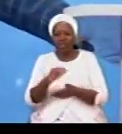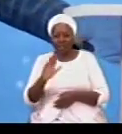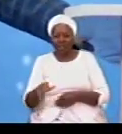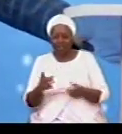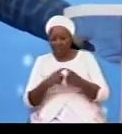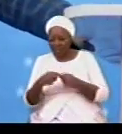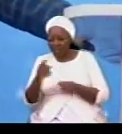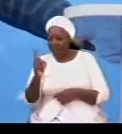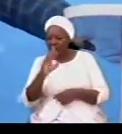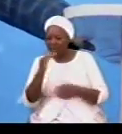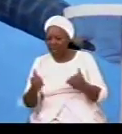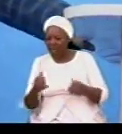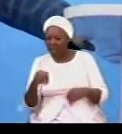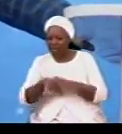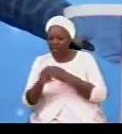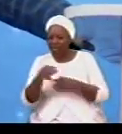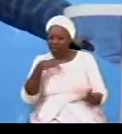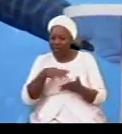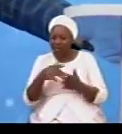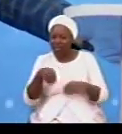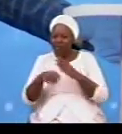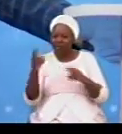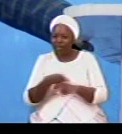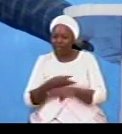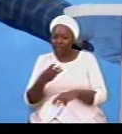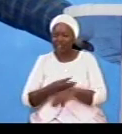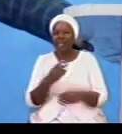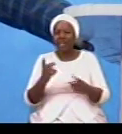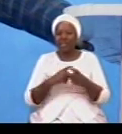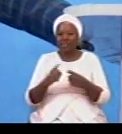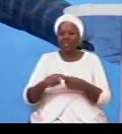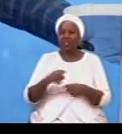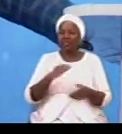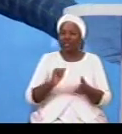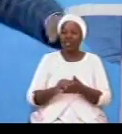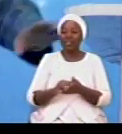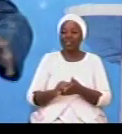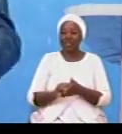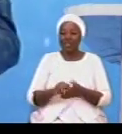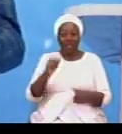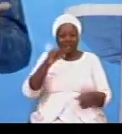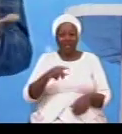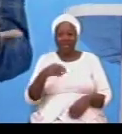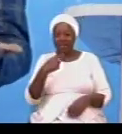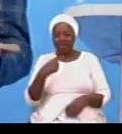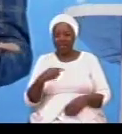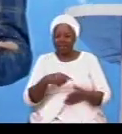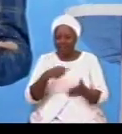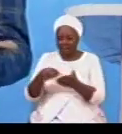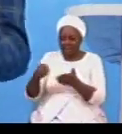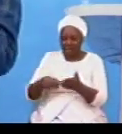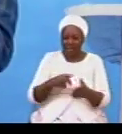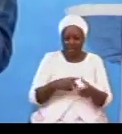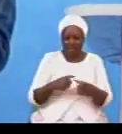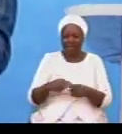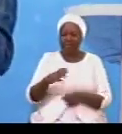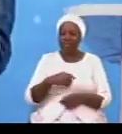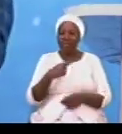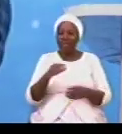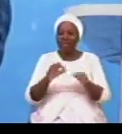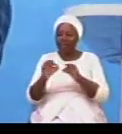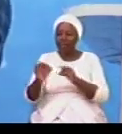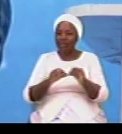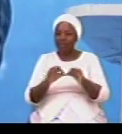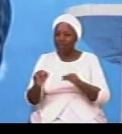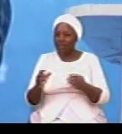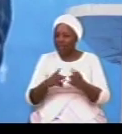mathematics? And she told me. And then I said, this, and all that. She said, I understand now. I didn't need to understand